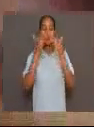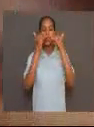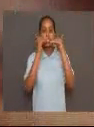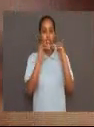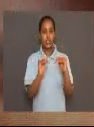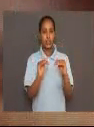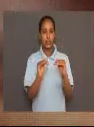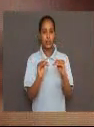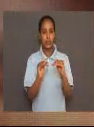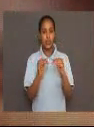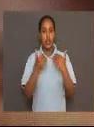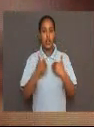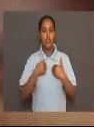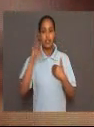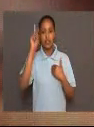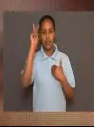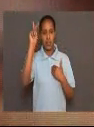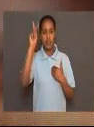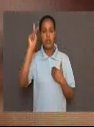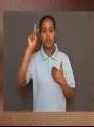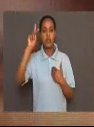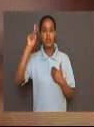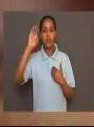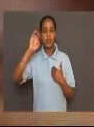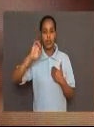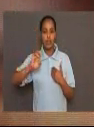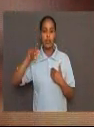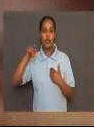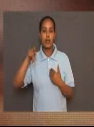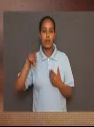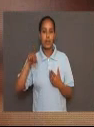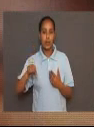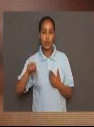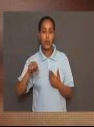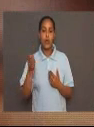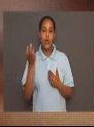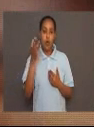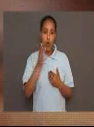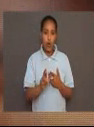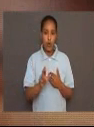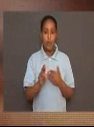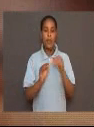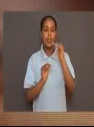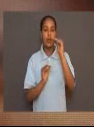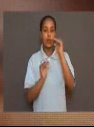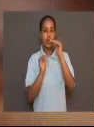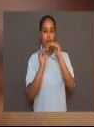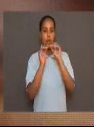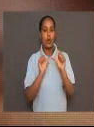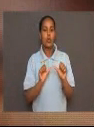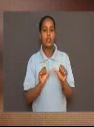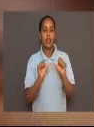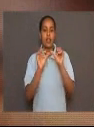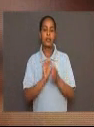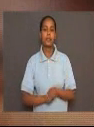concentration has on K subscript EQ or equilibrium constant.